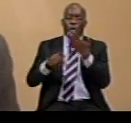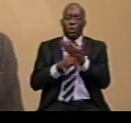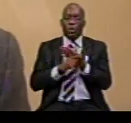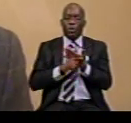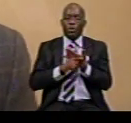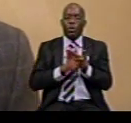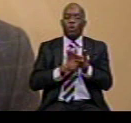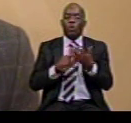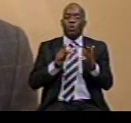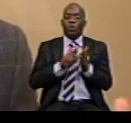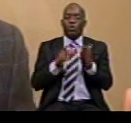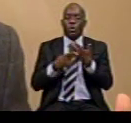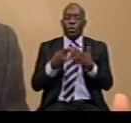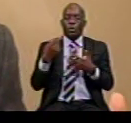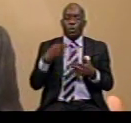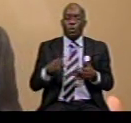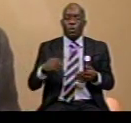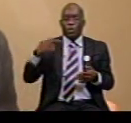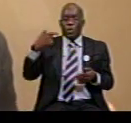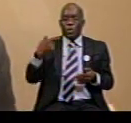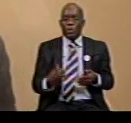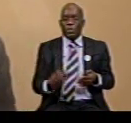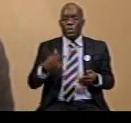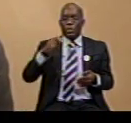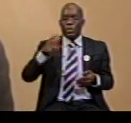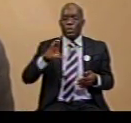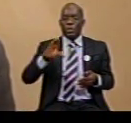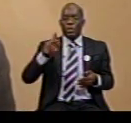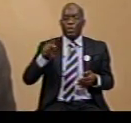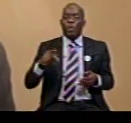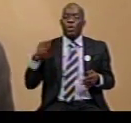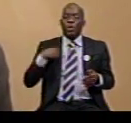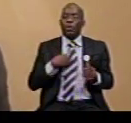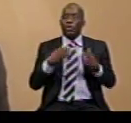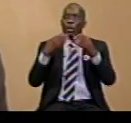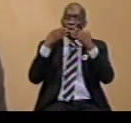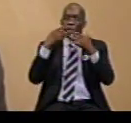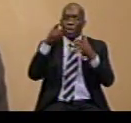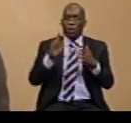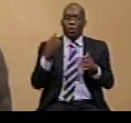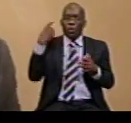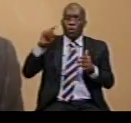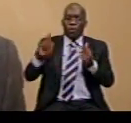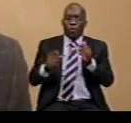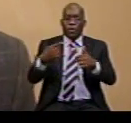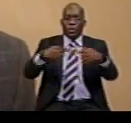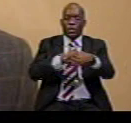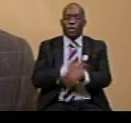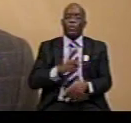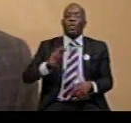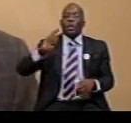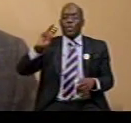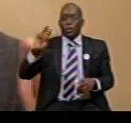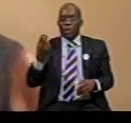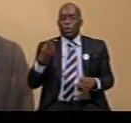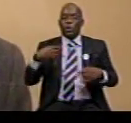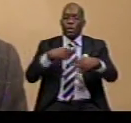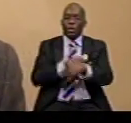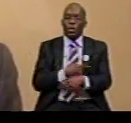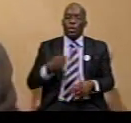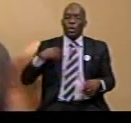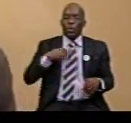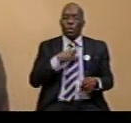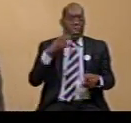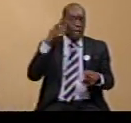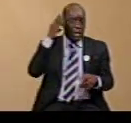GCK. We thank God for the first day, the great miracles we've experienced. The second day we've experienced